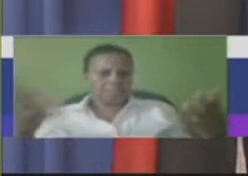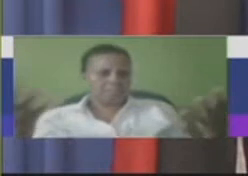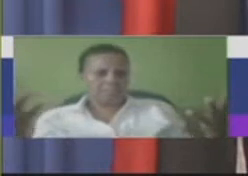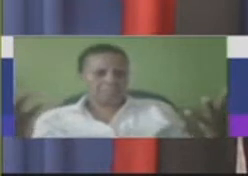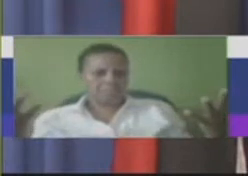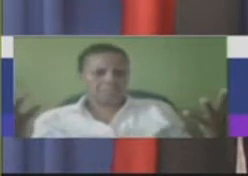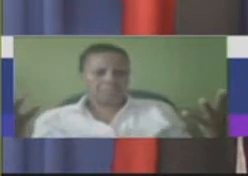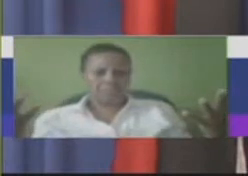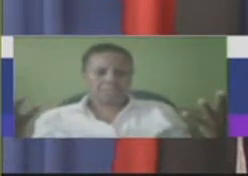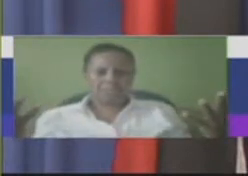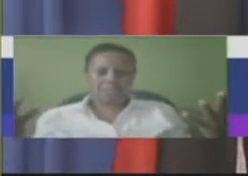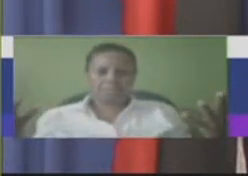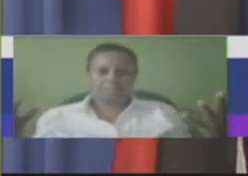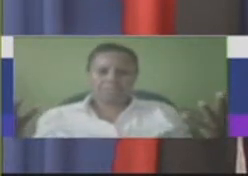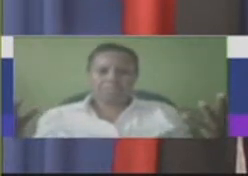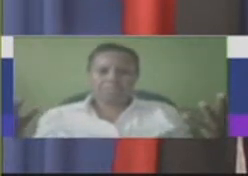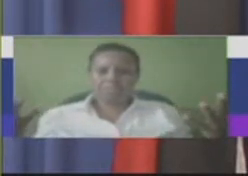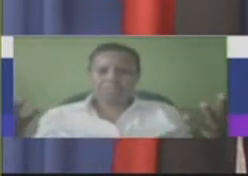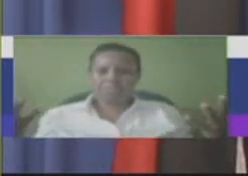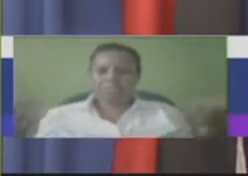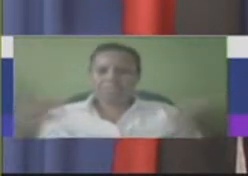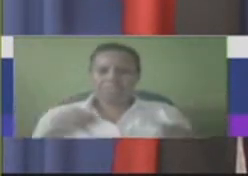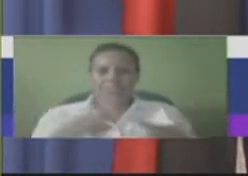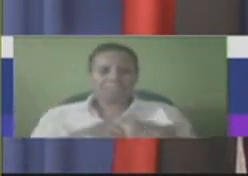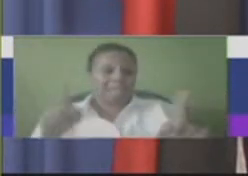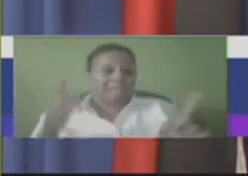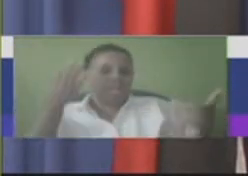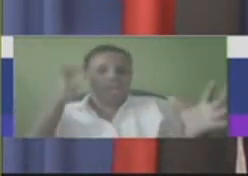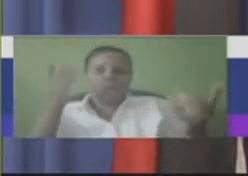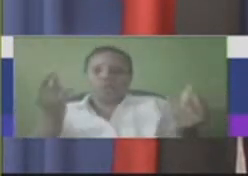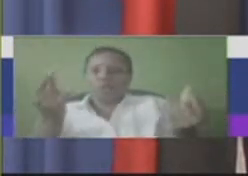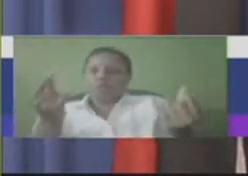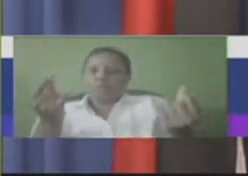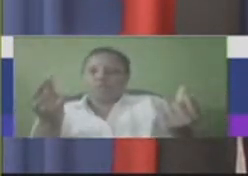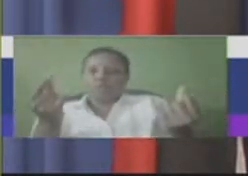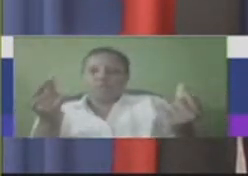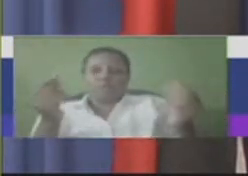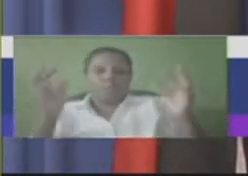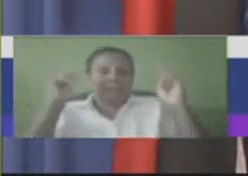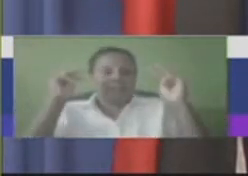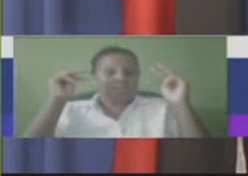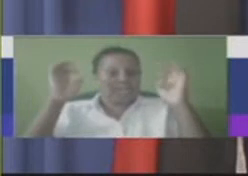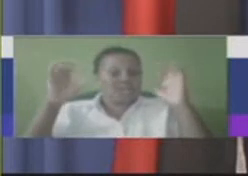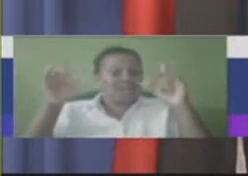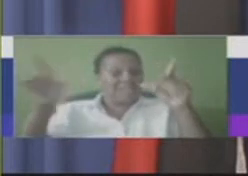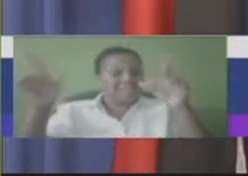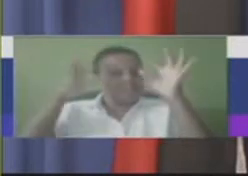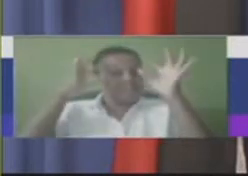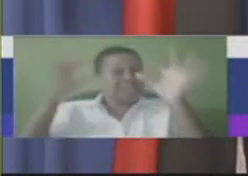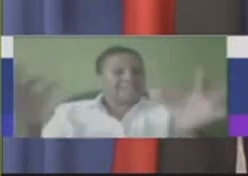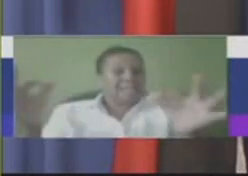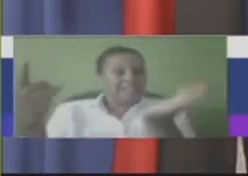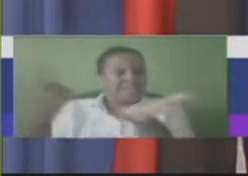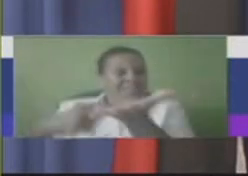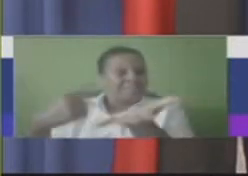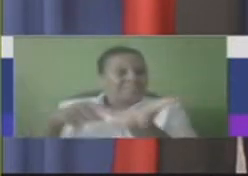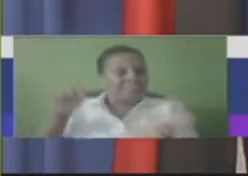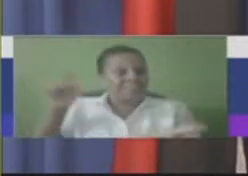logistic, I'll ask you to talk to the minister about that. But I don't know that there's an issue about providing meals.